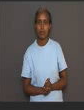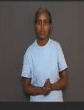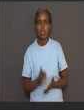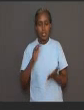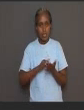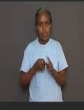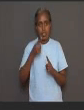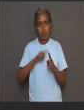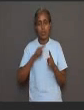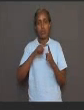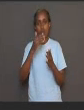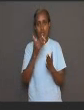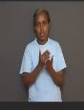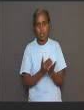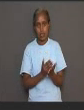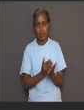Let's get back to our lesson.